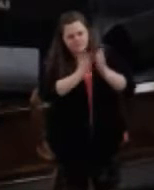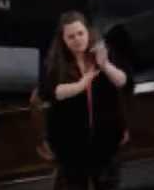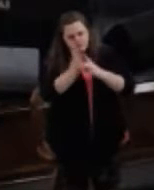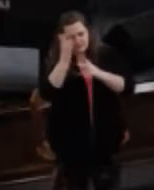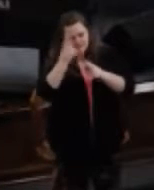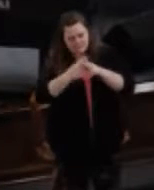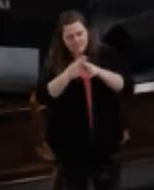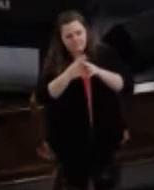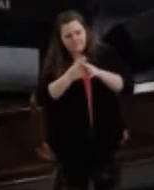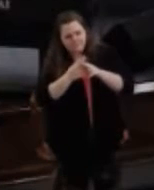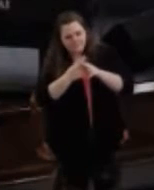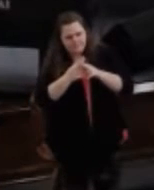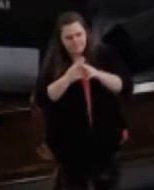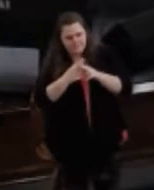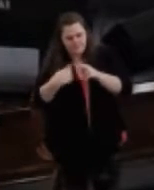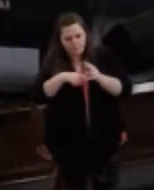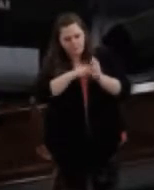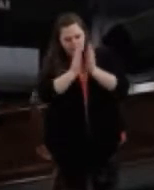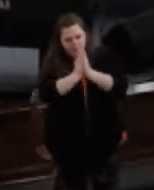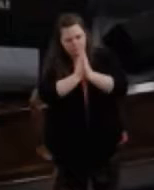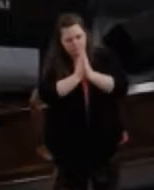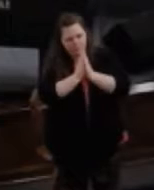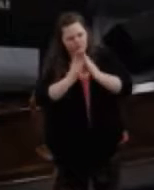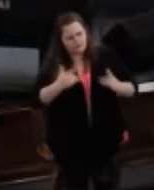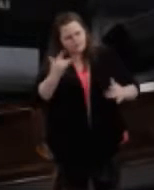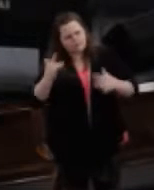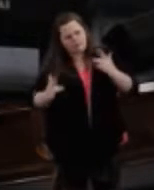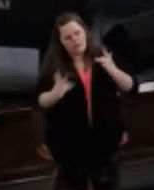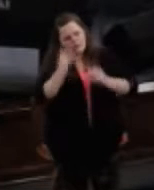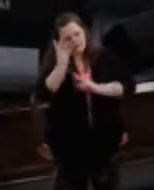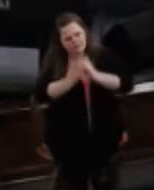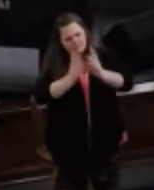name, we pray, joy to the world.